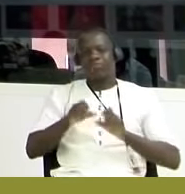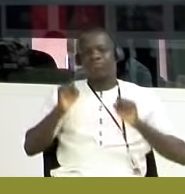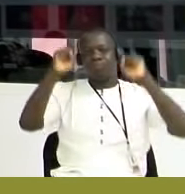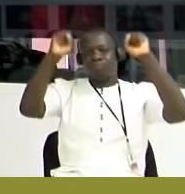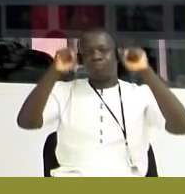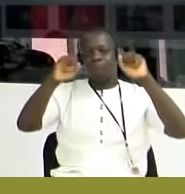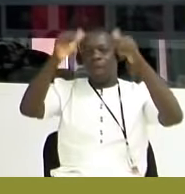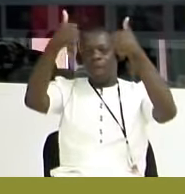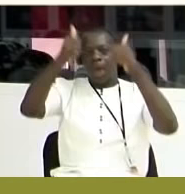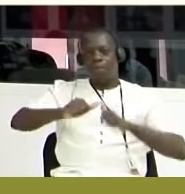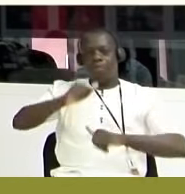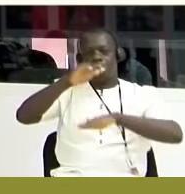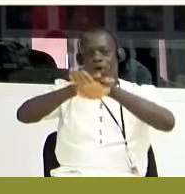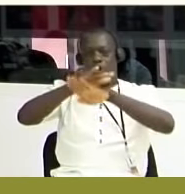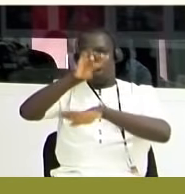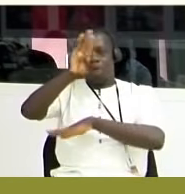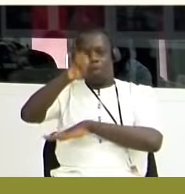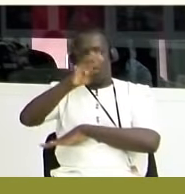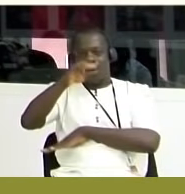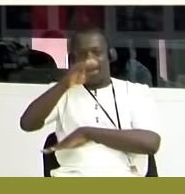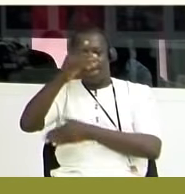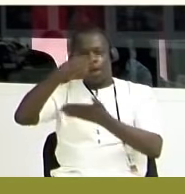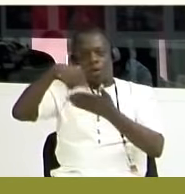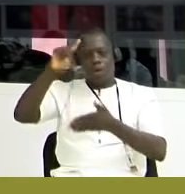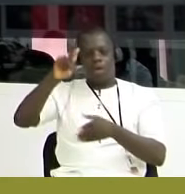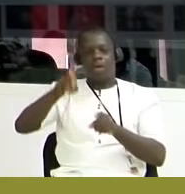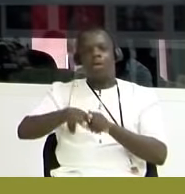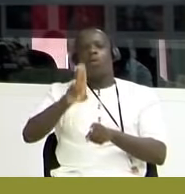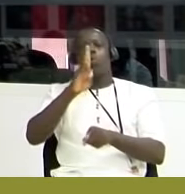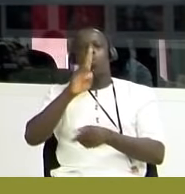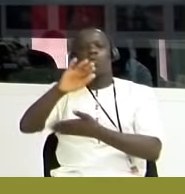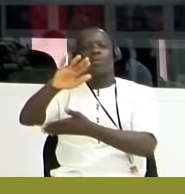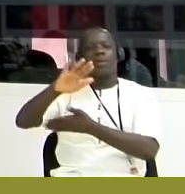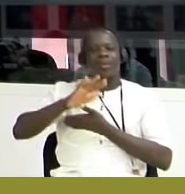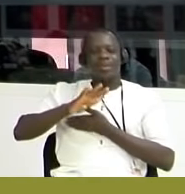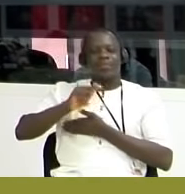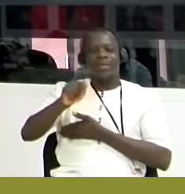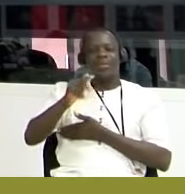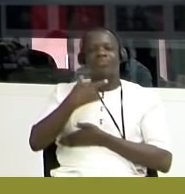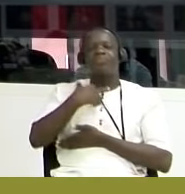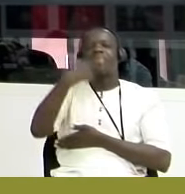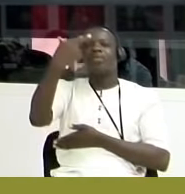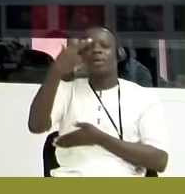did you receive that verbal report? From the Inspector General of Police.